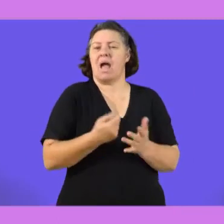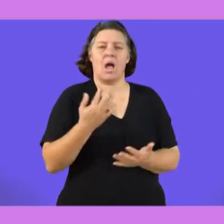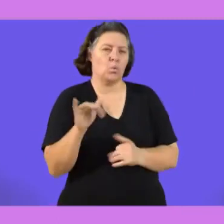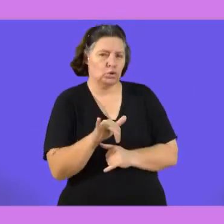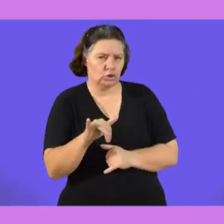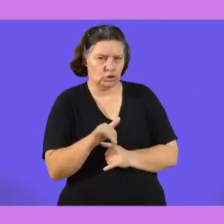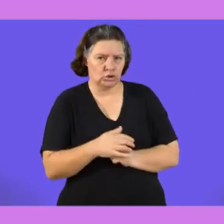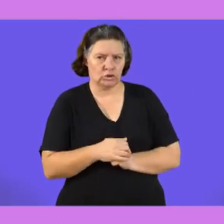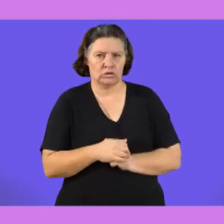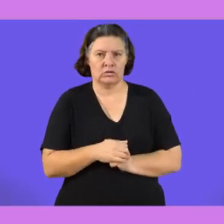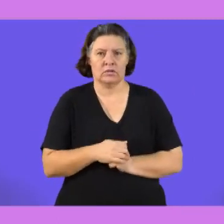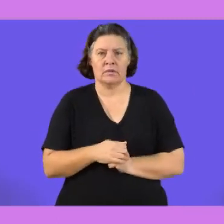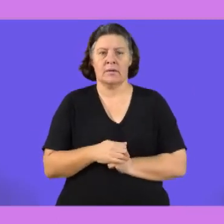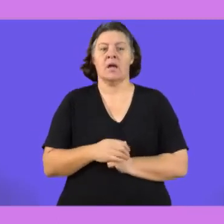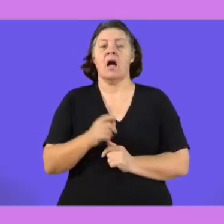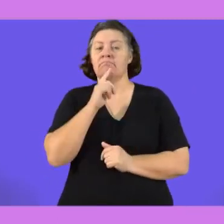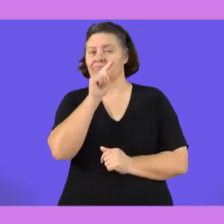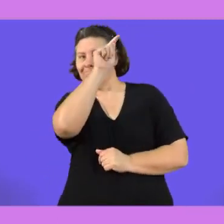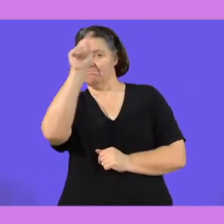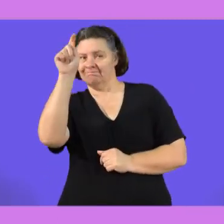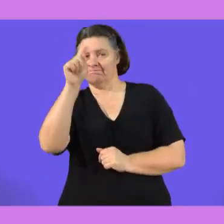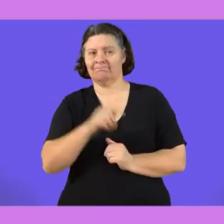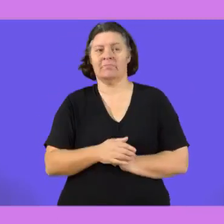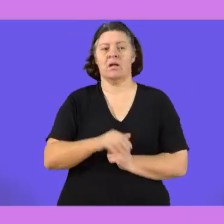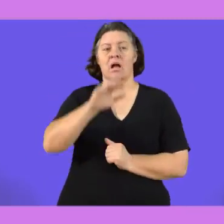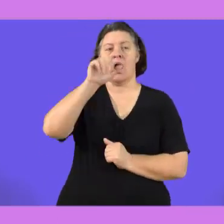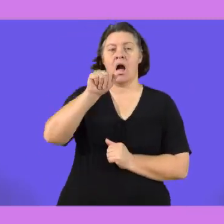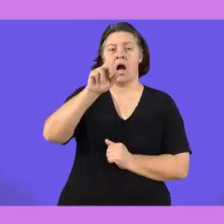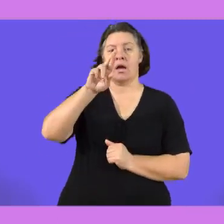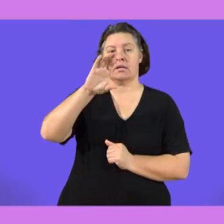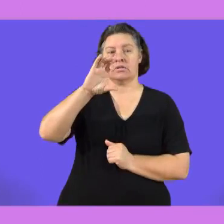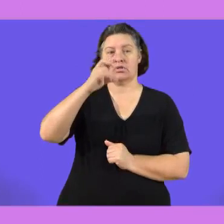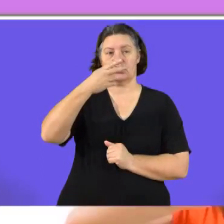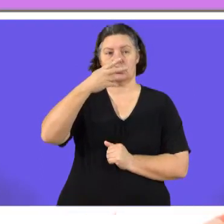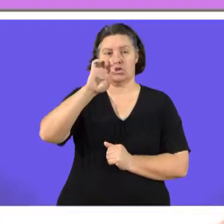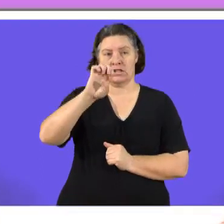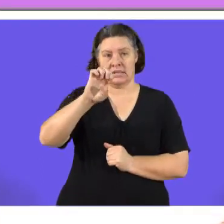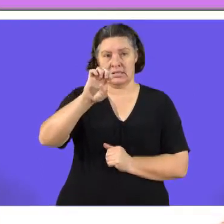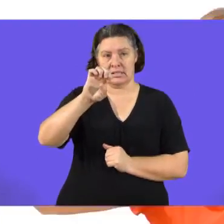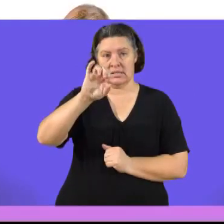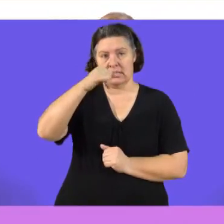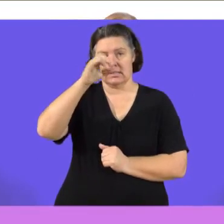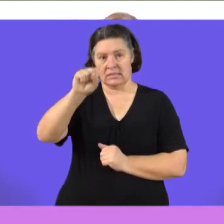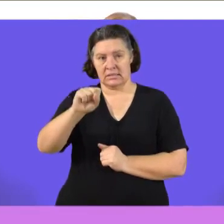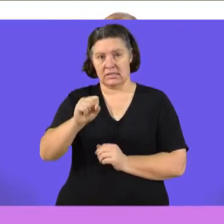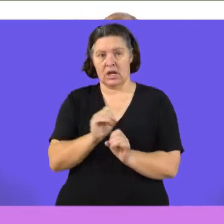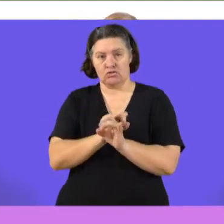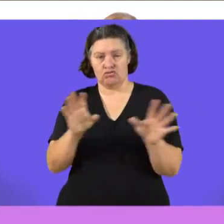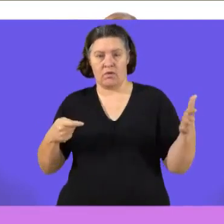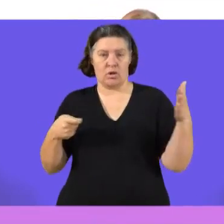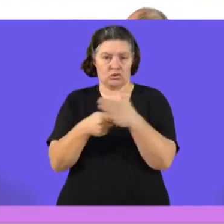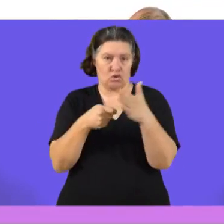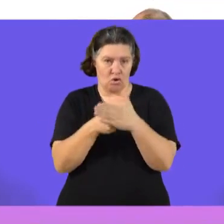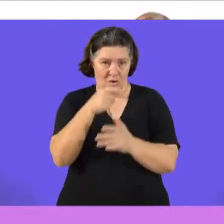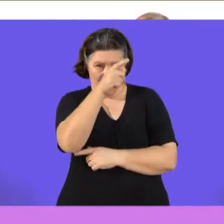coffee machine purchased? So if you look there, right on top it is. I'm going to write that answer for you. Let me quickly